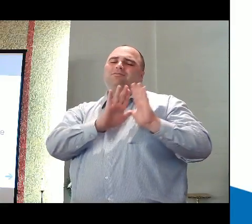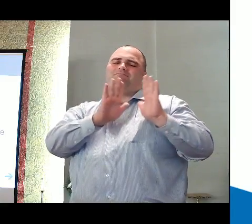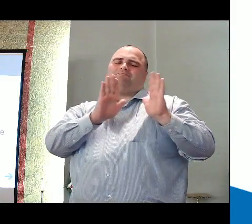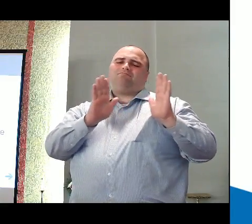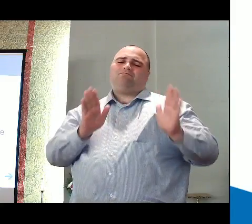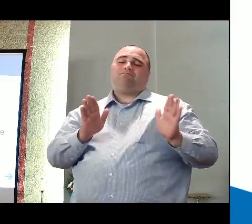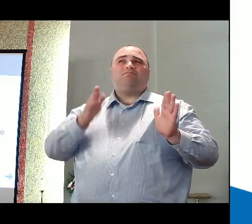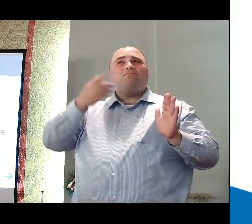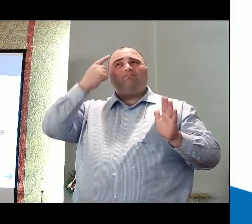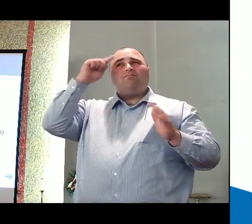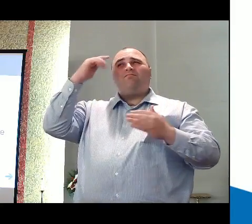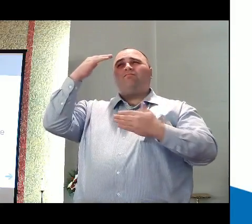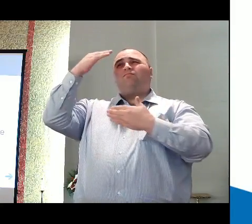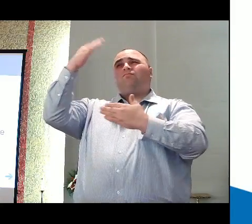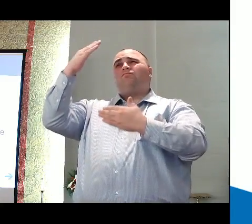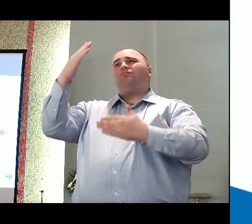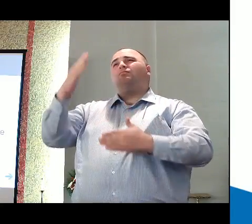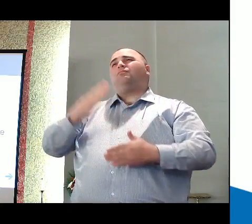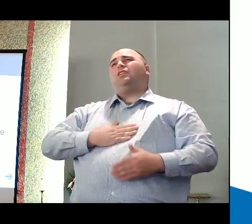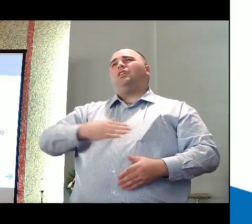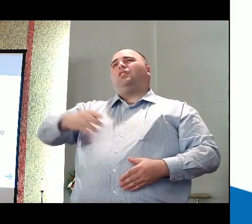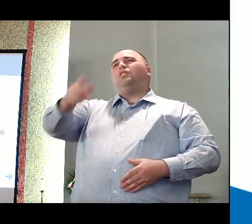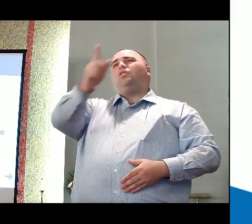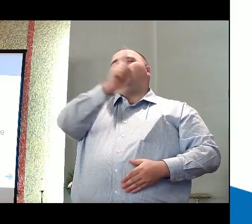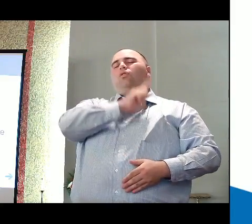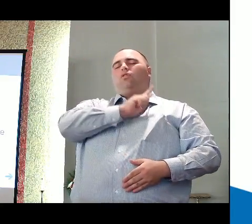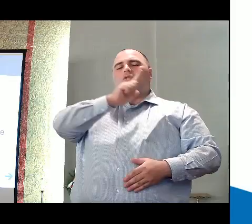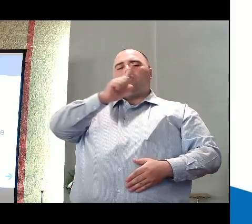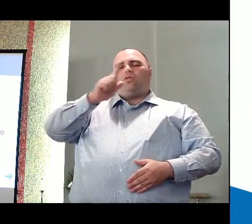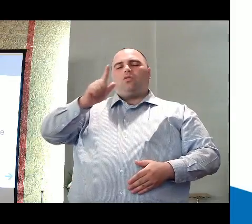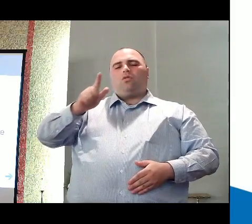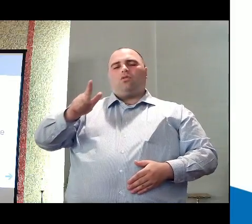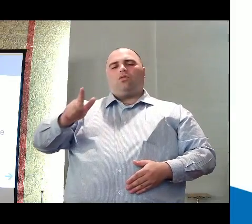my heart to my